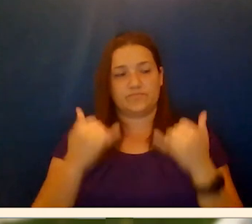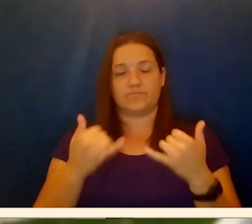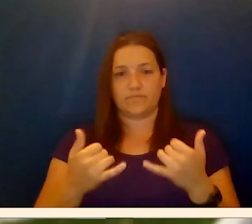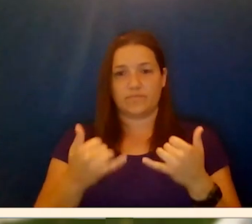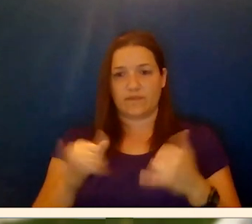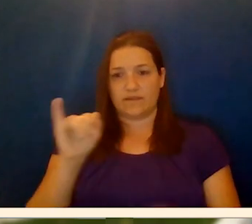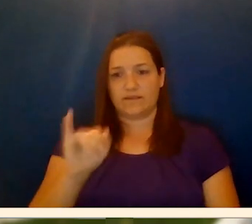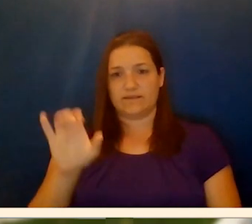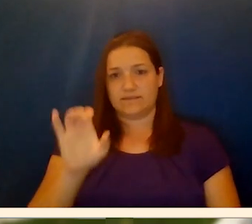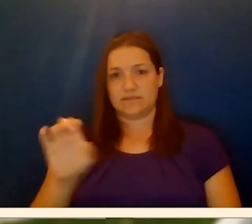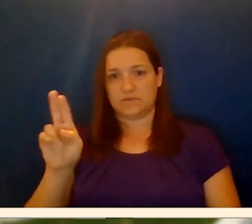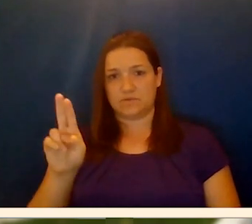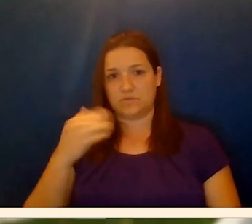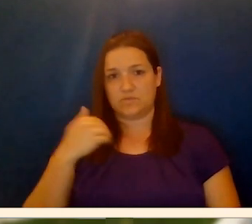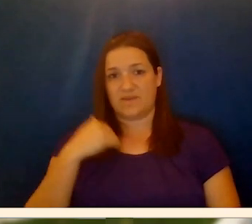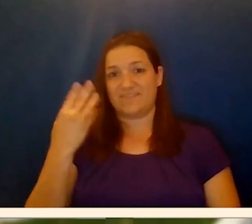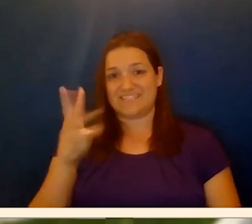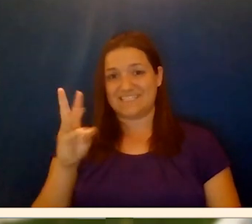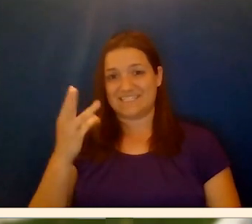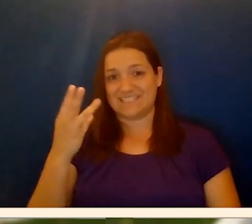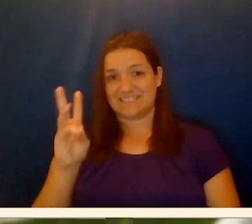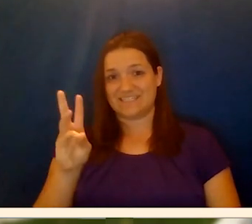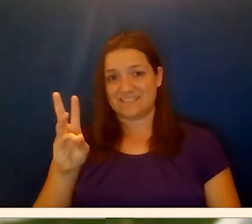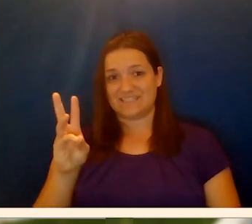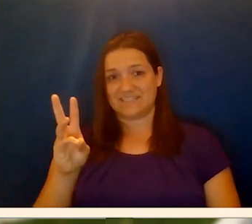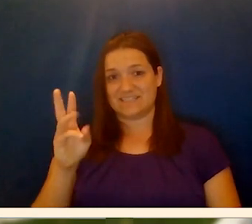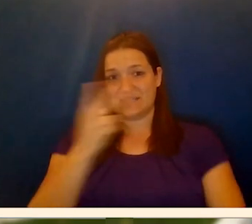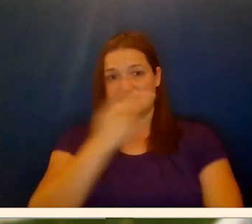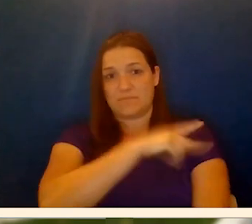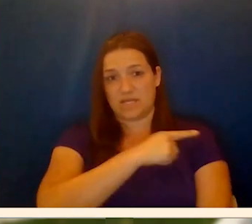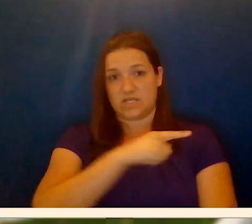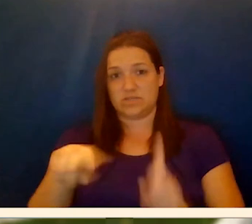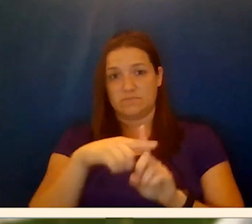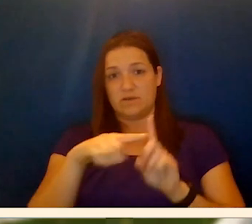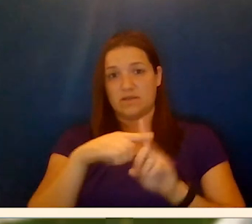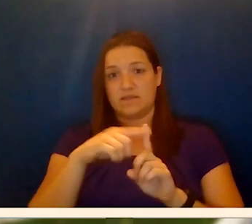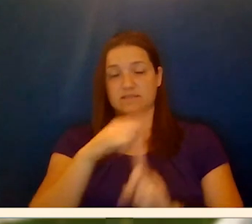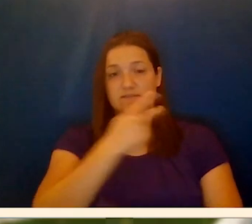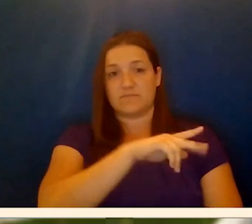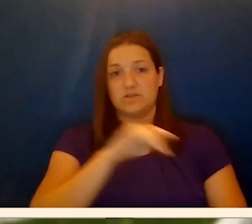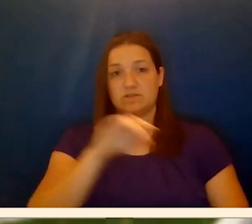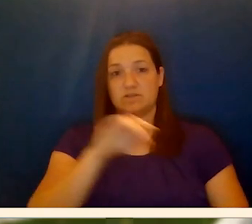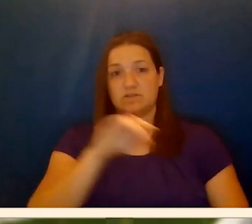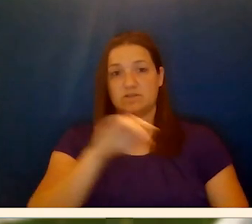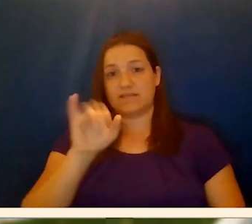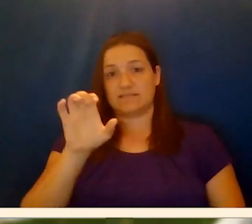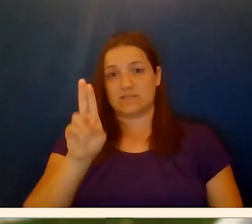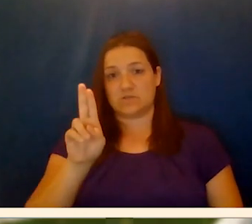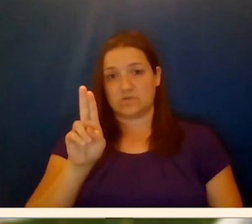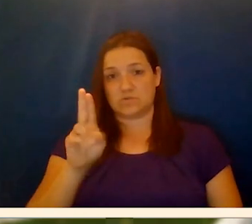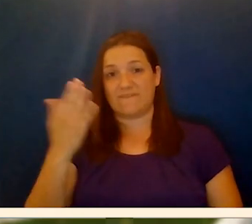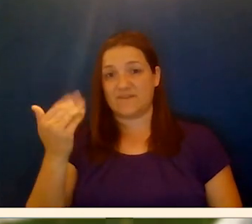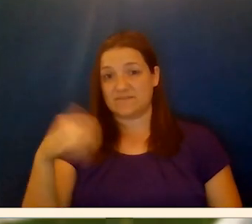16 patients, COVID positive patients that are in the ICU. 15 of them are unvaccinated. And the